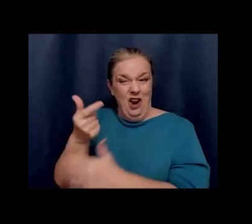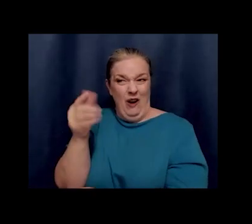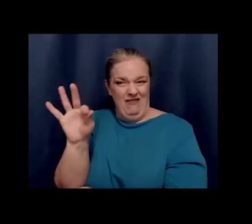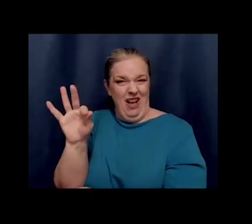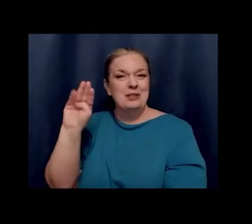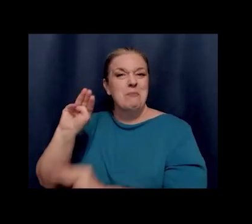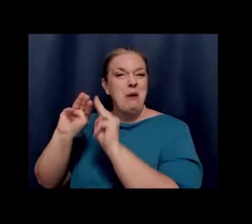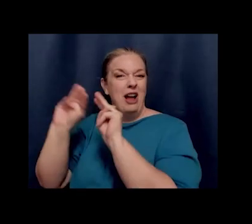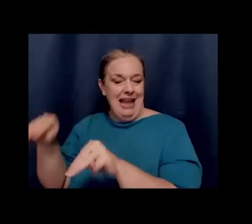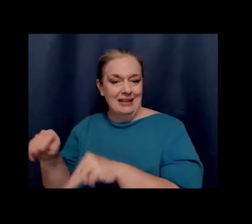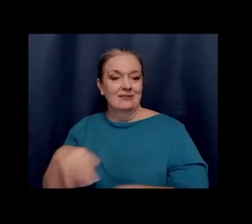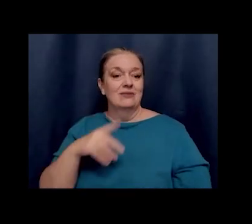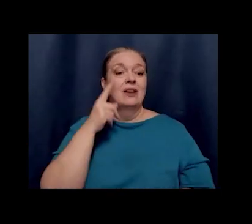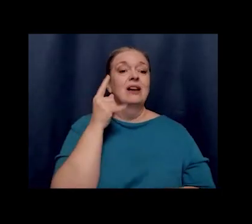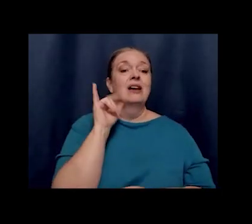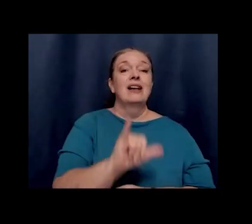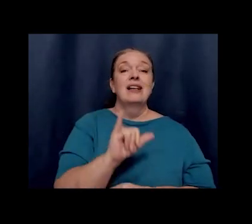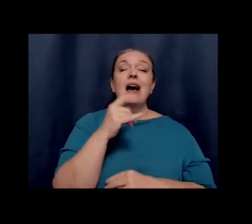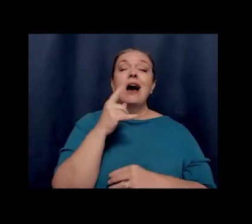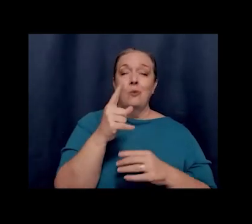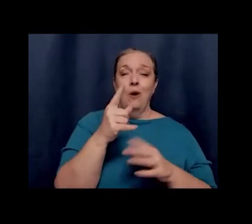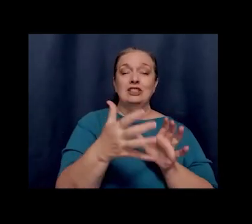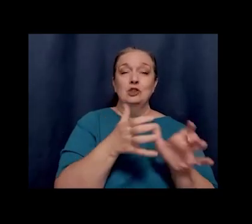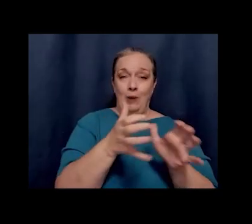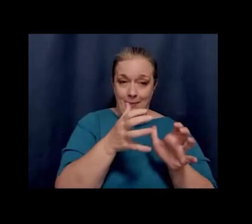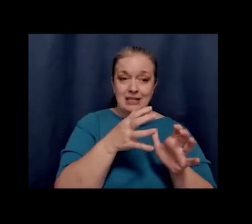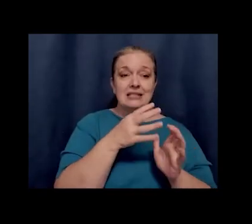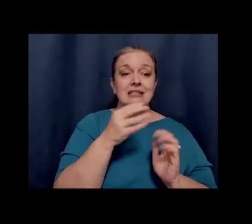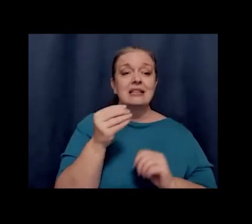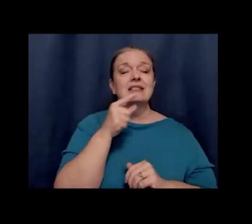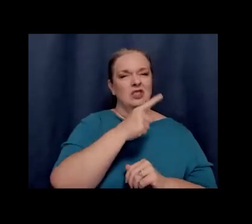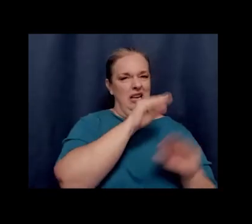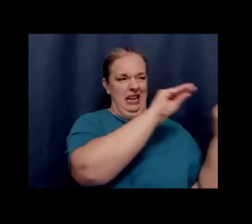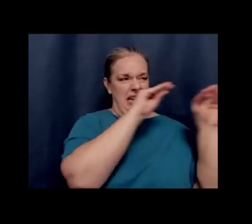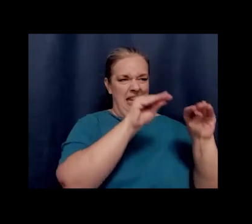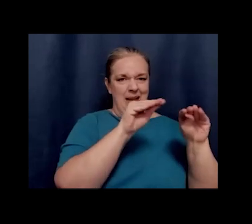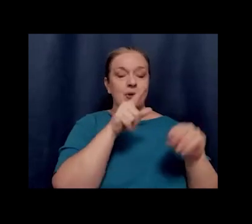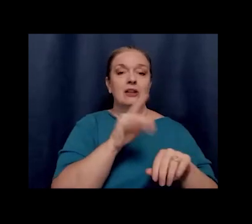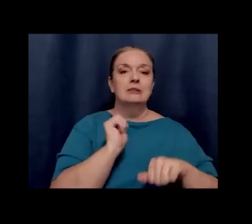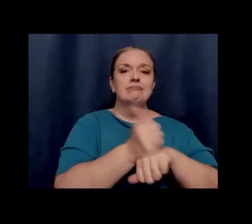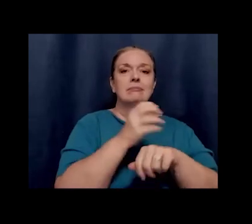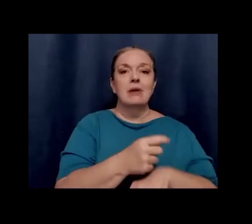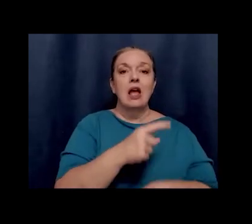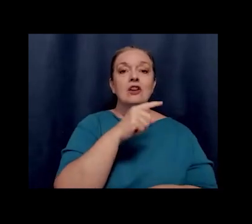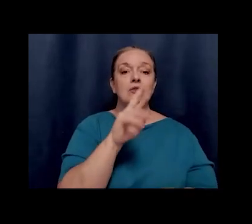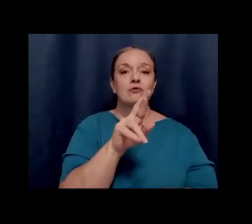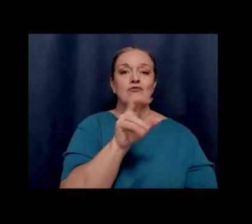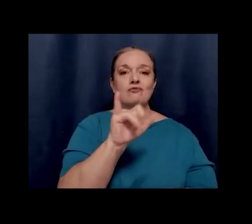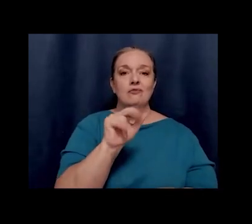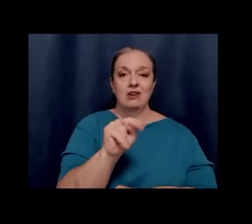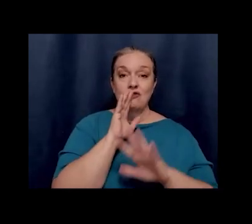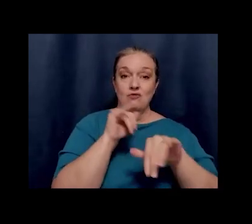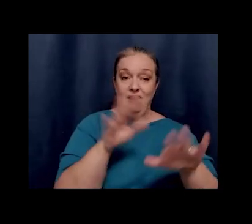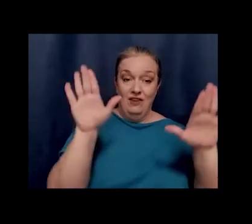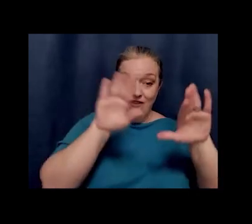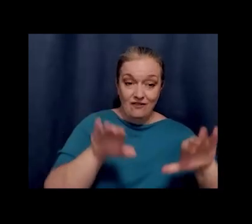artist colony that immigrant and ceramicist Marguerite Wildenhain established in California's Russian River Valley, and